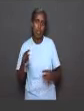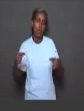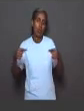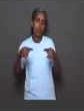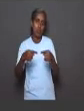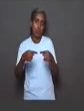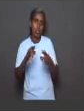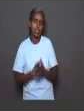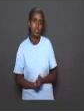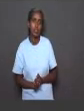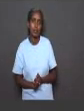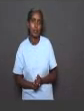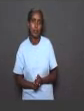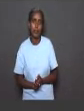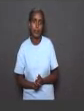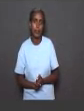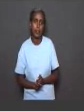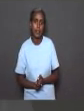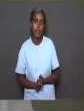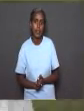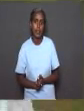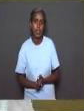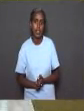to 1 correspondence.